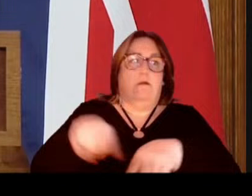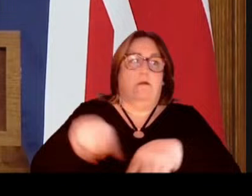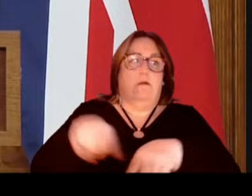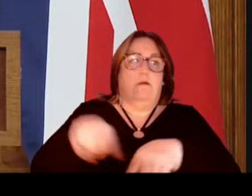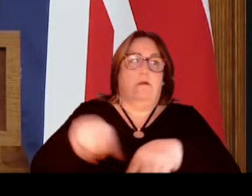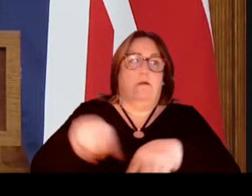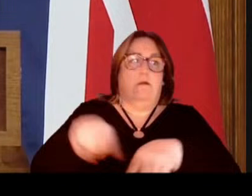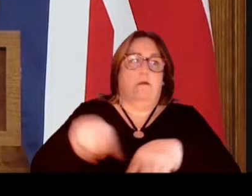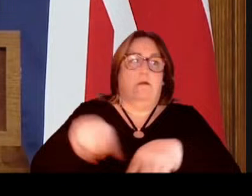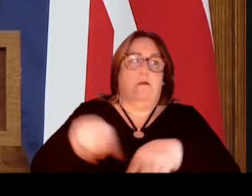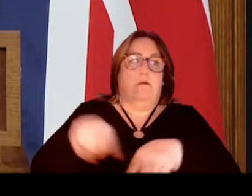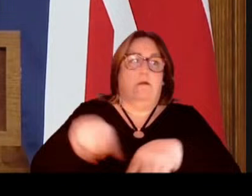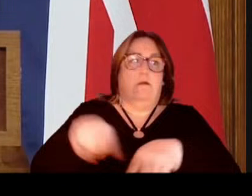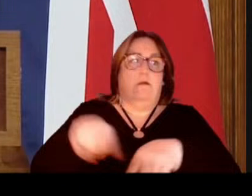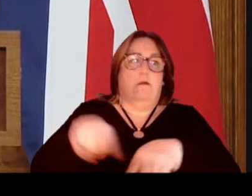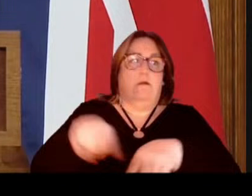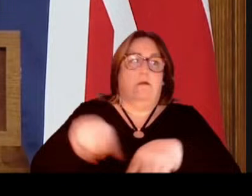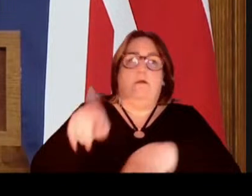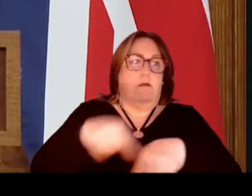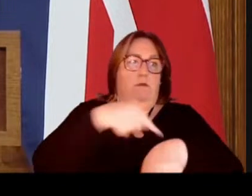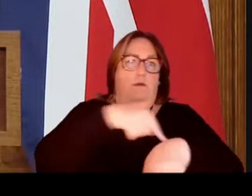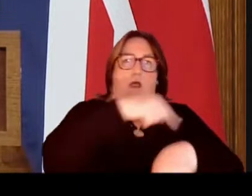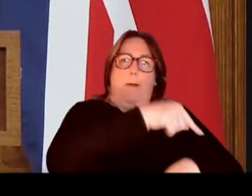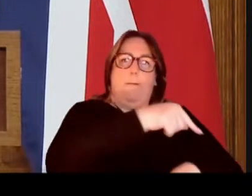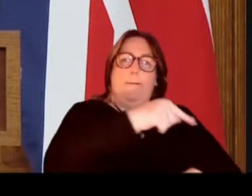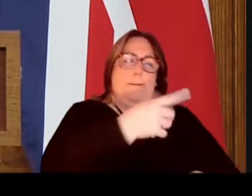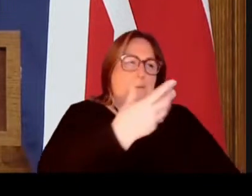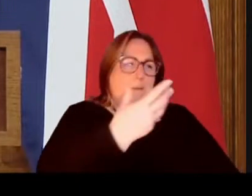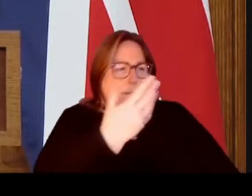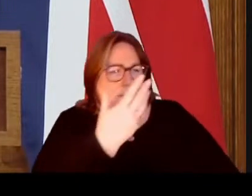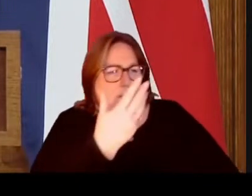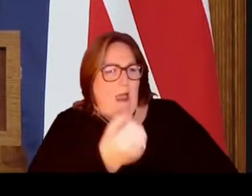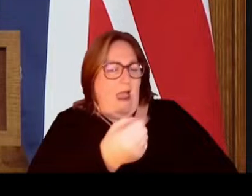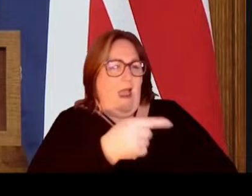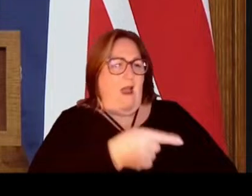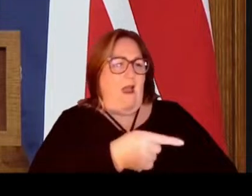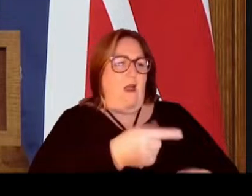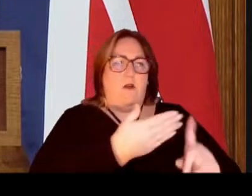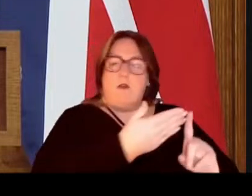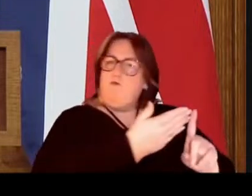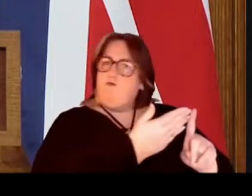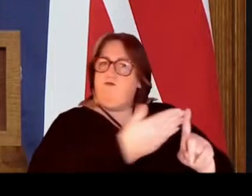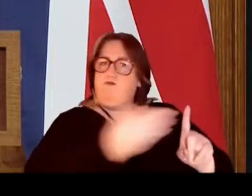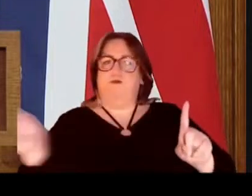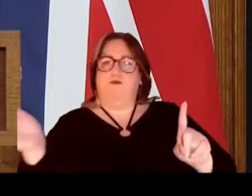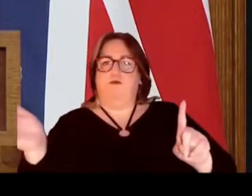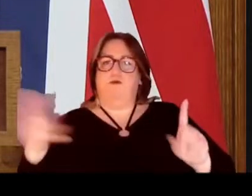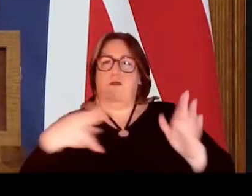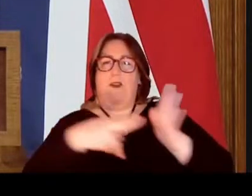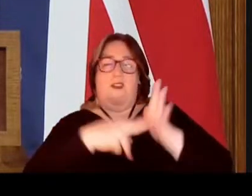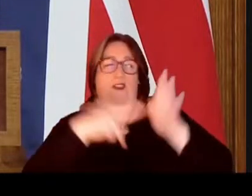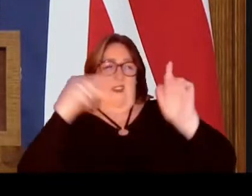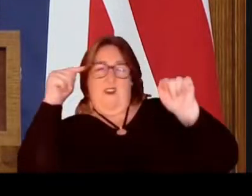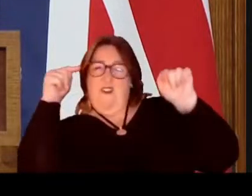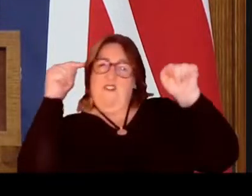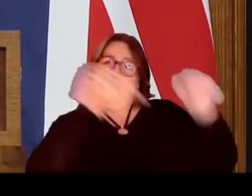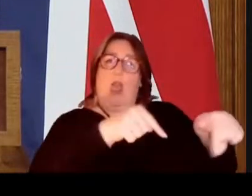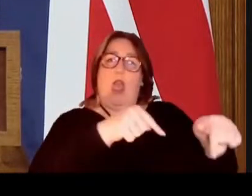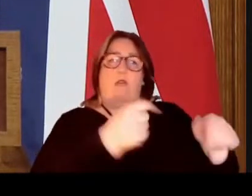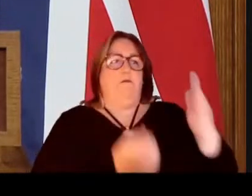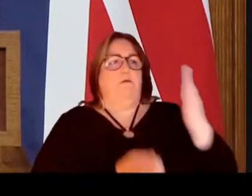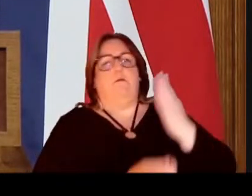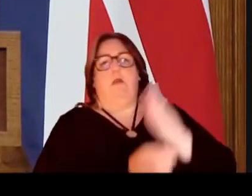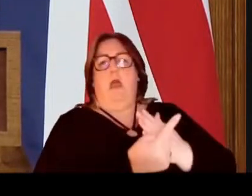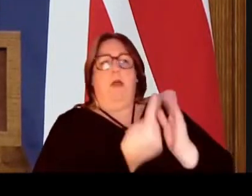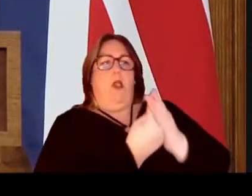Oh, yeah. Please continue with this, Jeff. Anyway, I can only see acts of extreme violence perpetrated by loners,